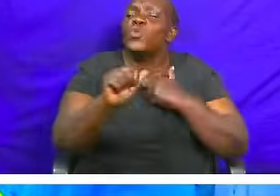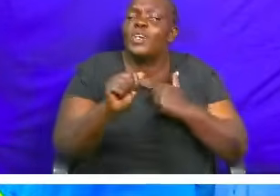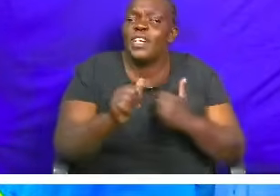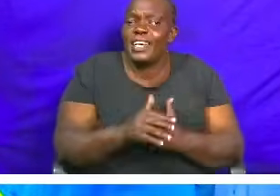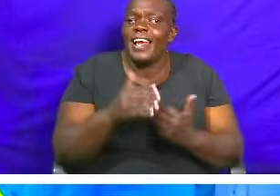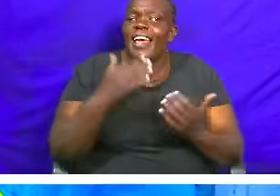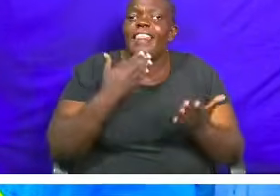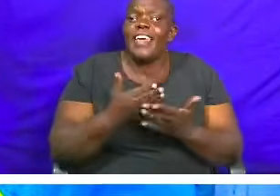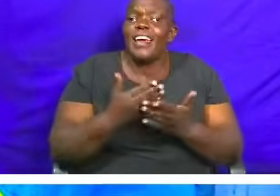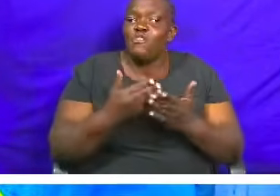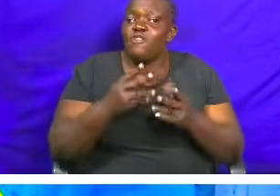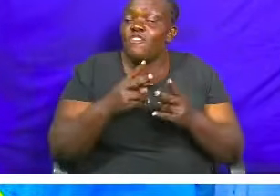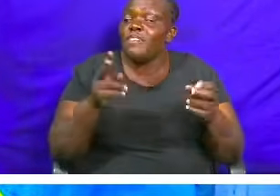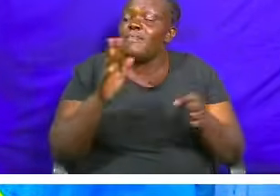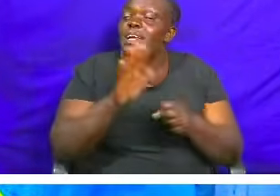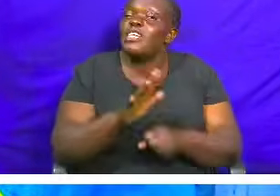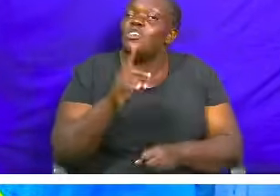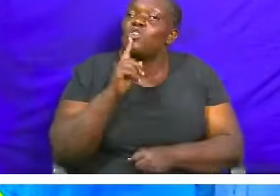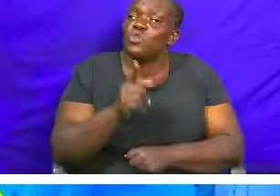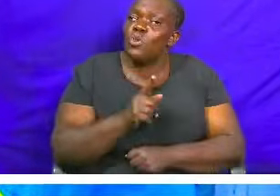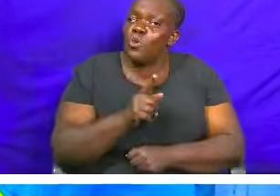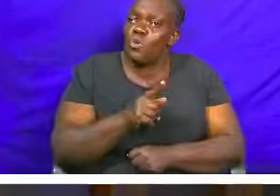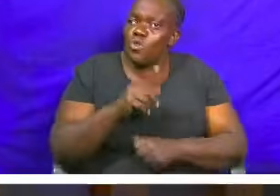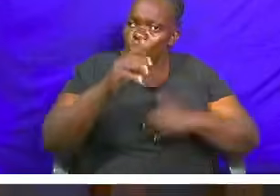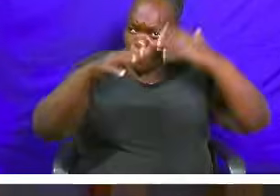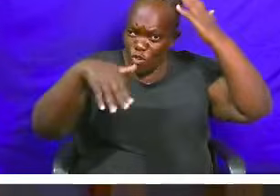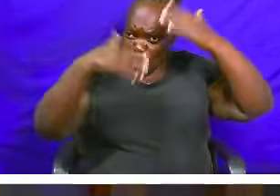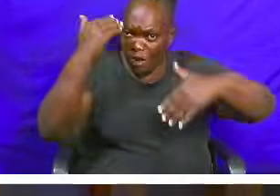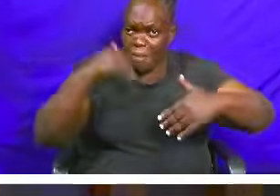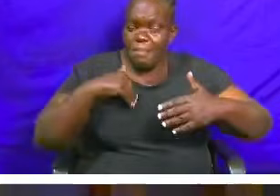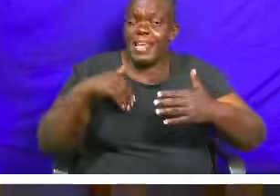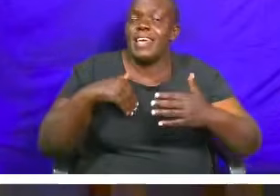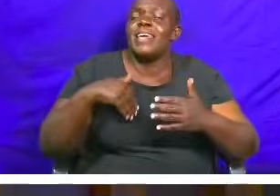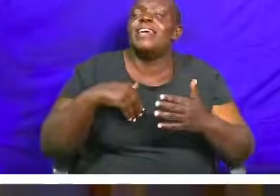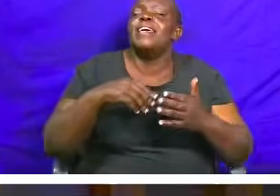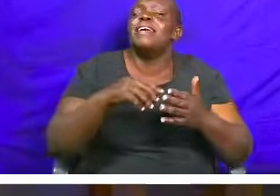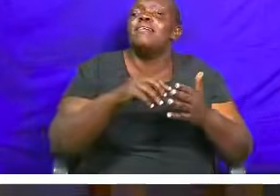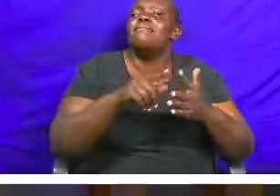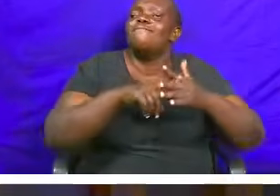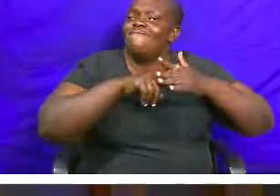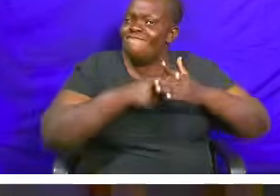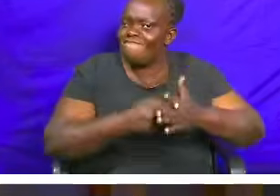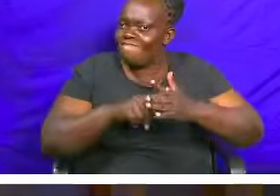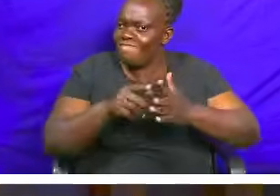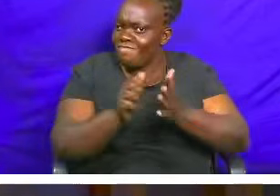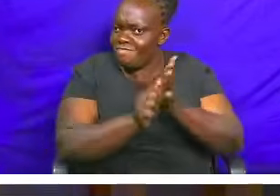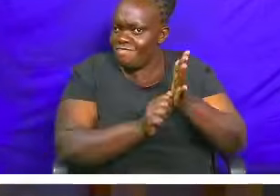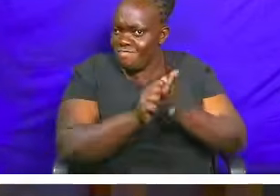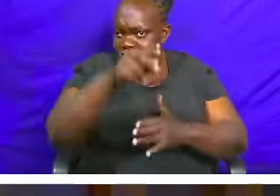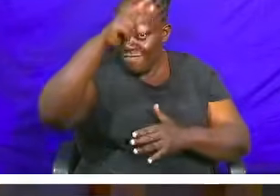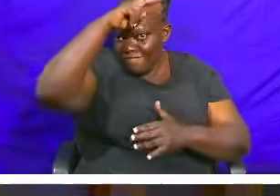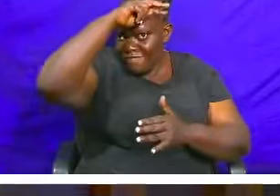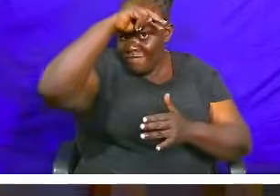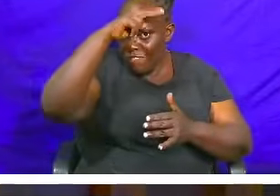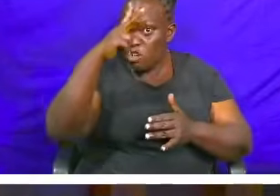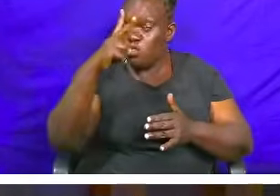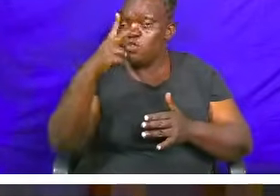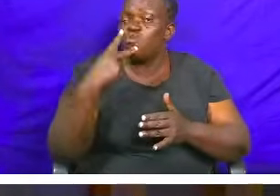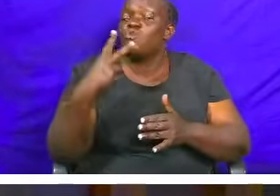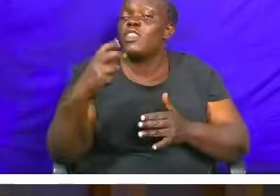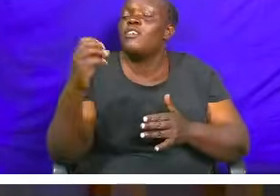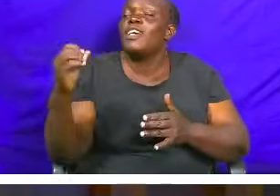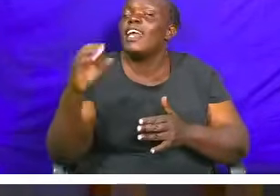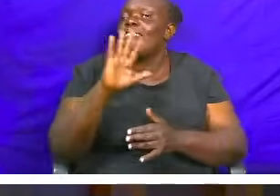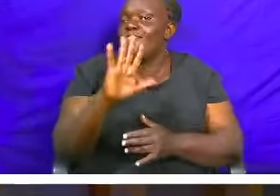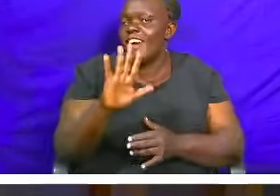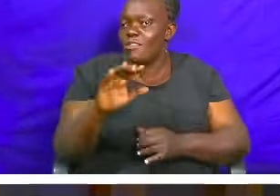Asante sana. So, professionally, I'm a mechanical engineer. I graduated in 2005. Lakini ulienda